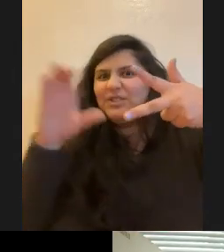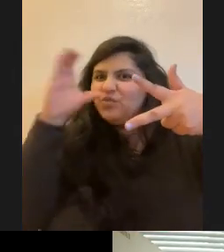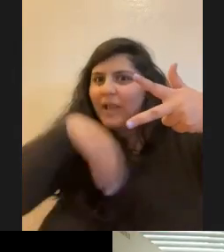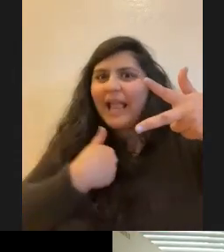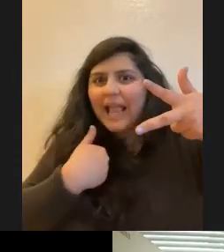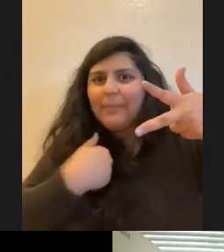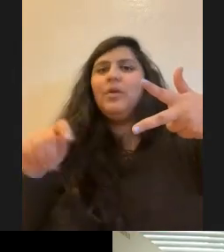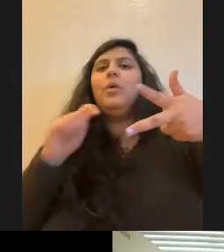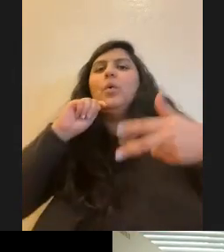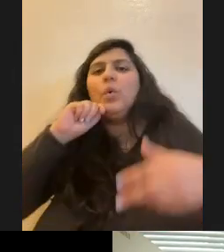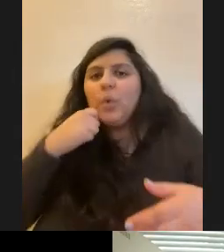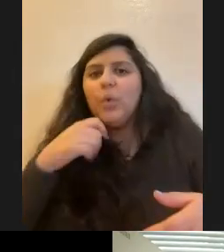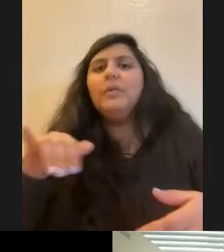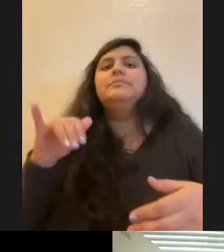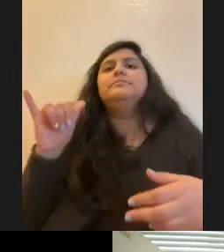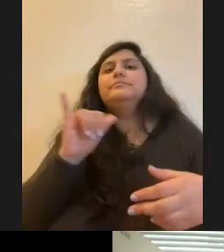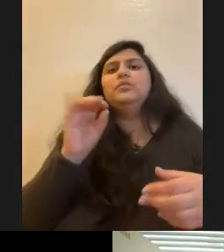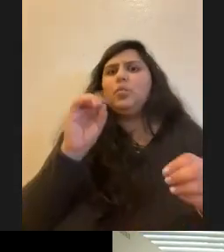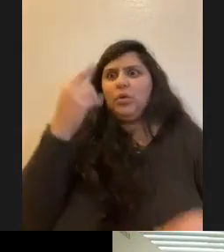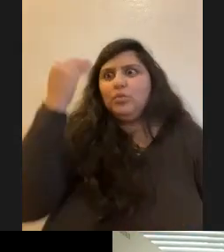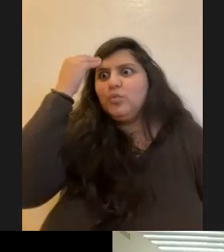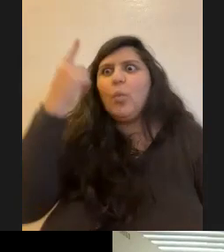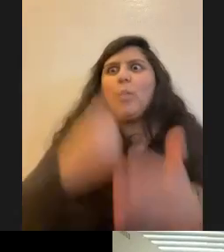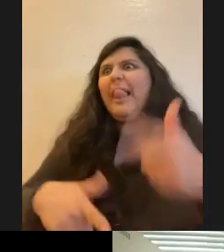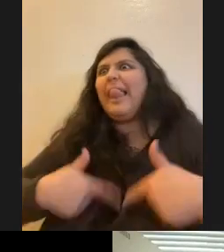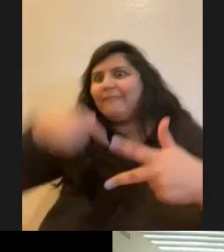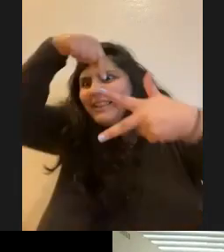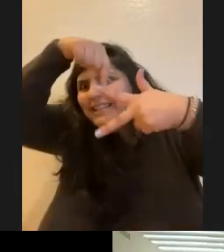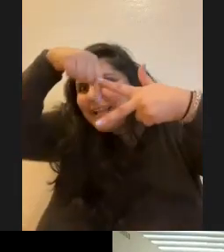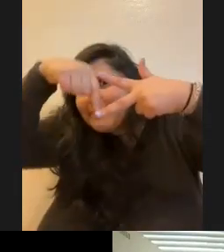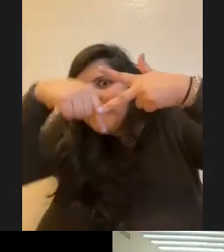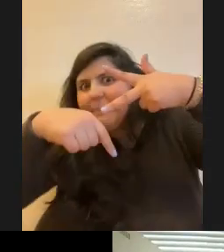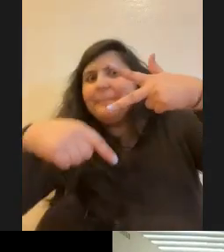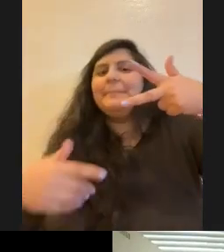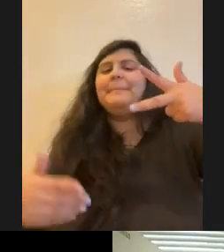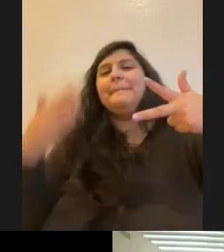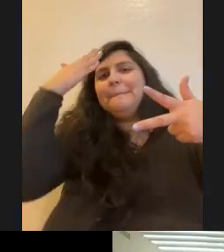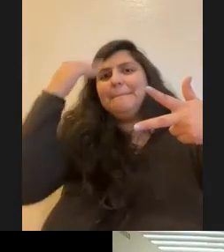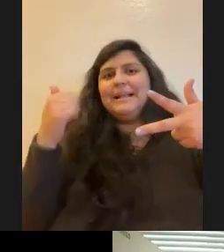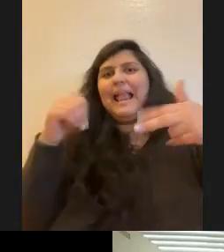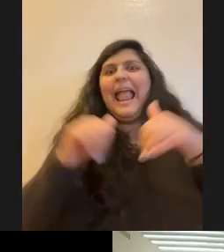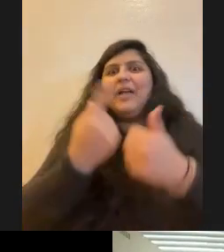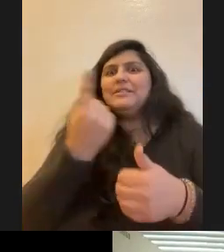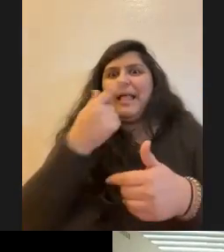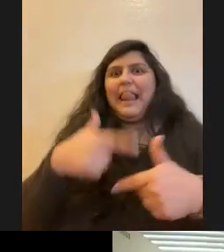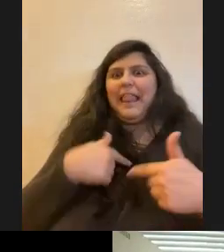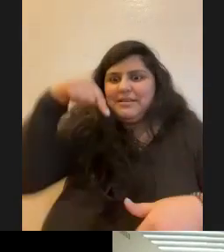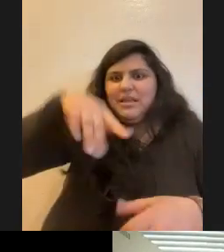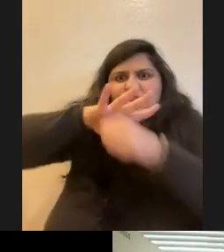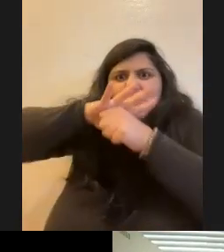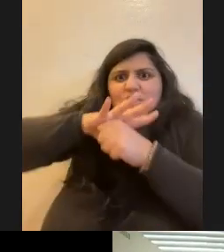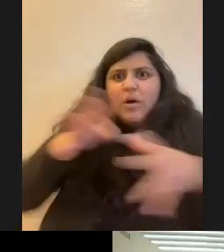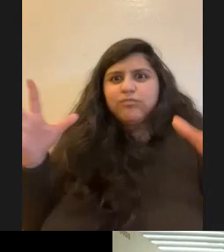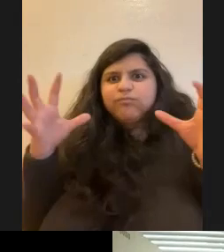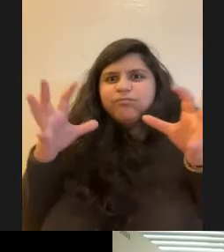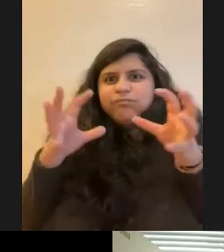Like there was a period of time no one knew what lived that deep, because how could something live underwater with that amount of pressure on them, but